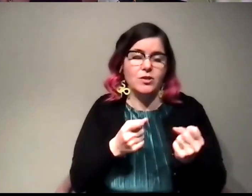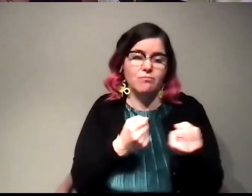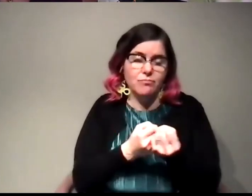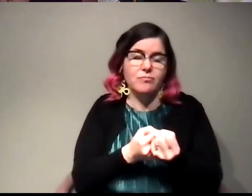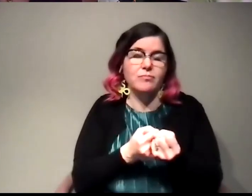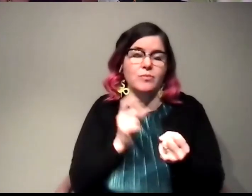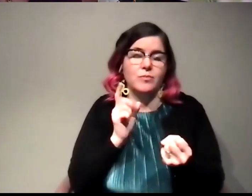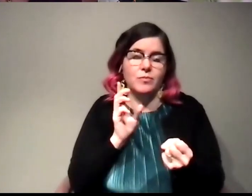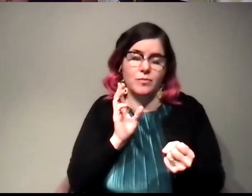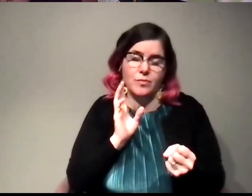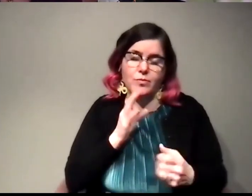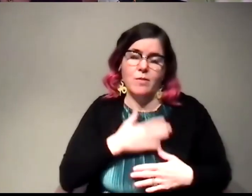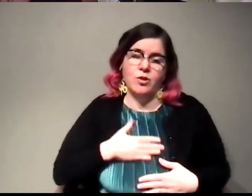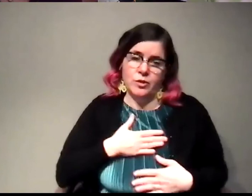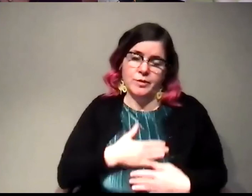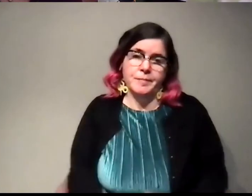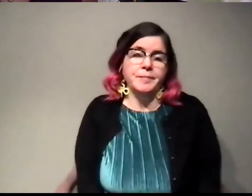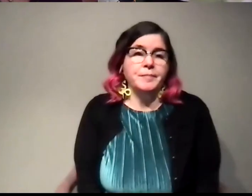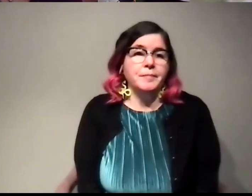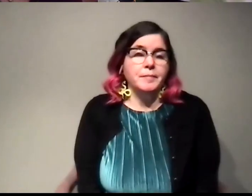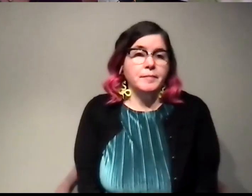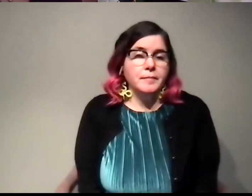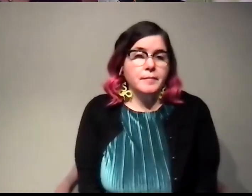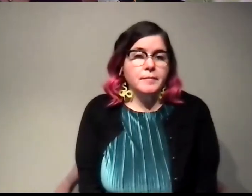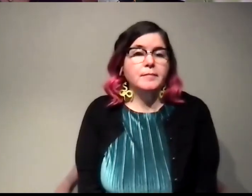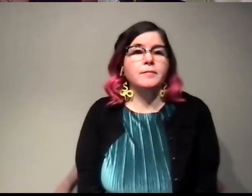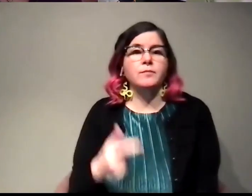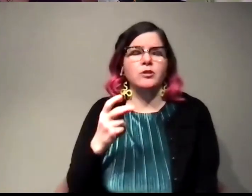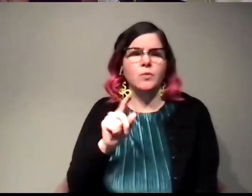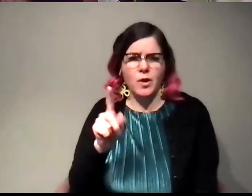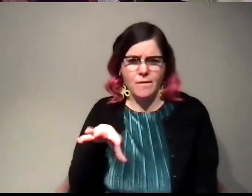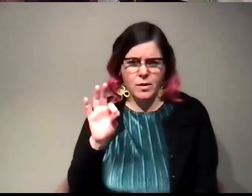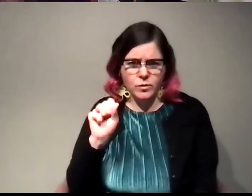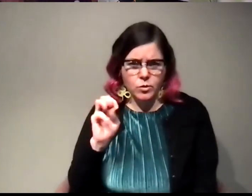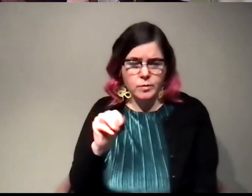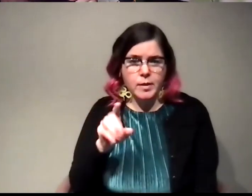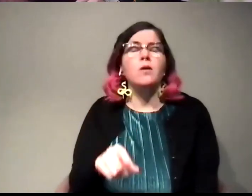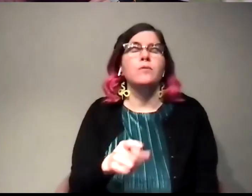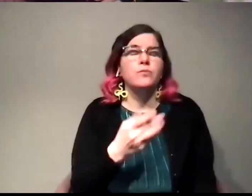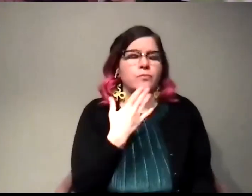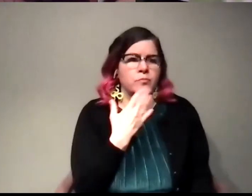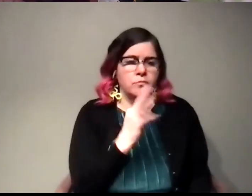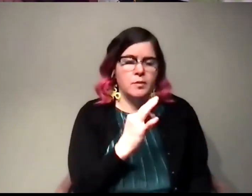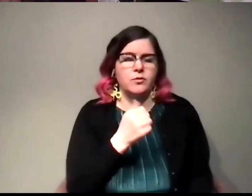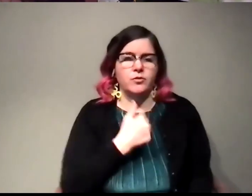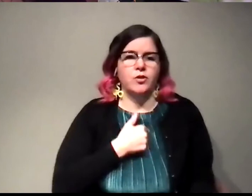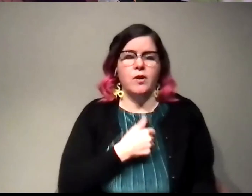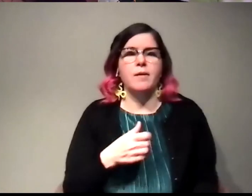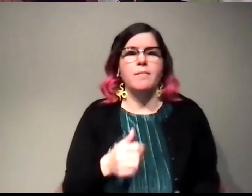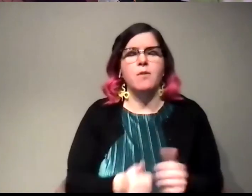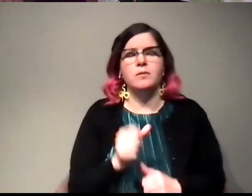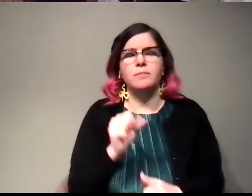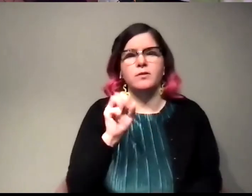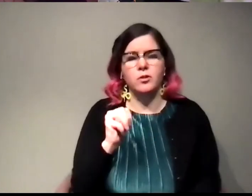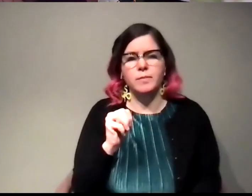is really, really appreciated. Gina, where can we find you on social media? Oh, thank you. Yes. Sorry. I do most of my social media